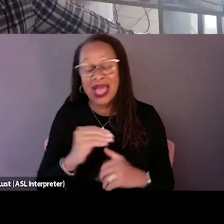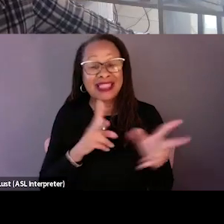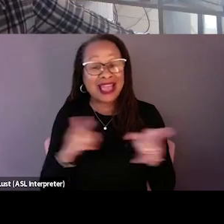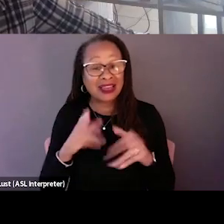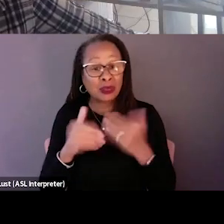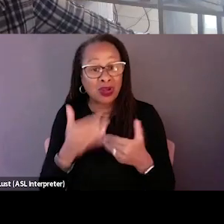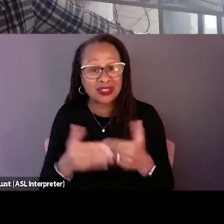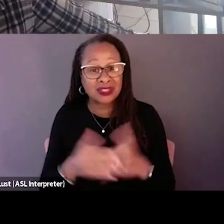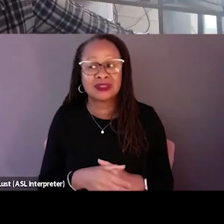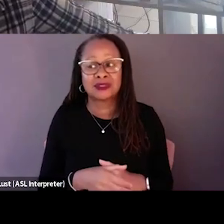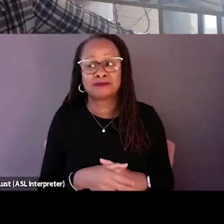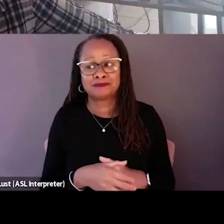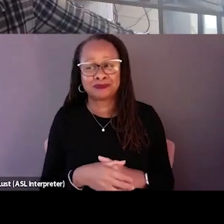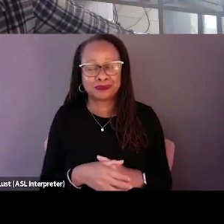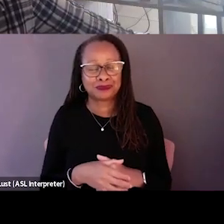process